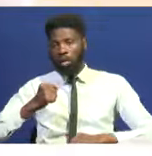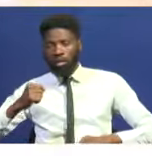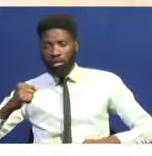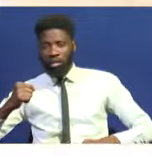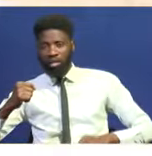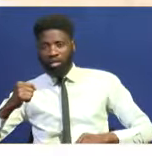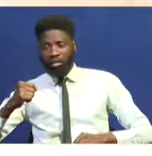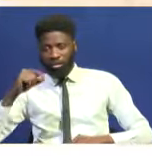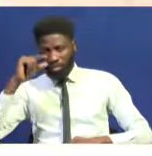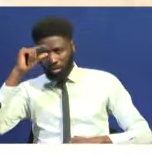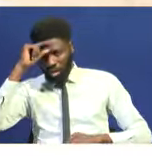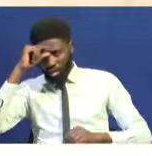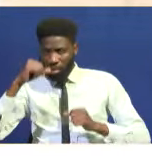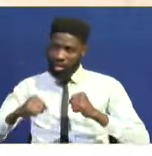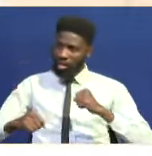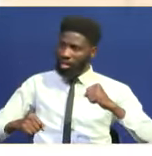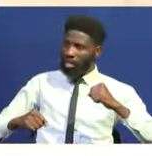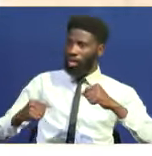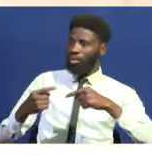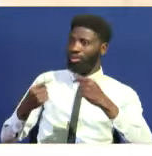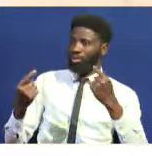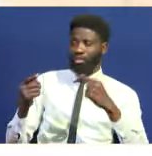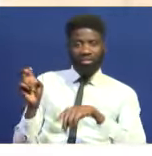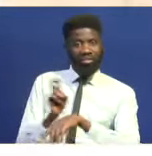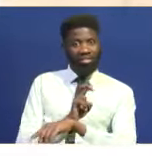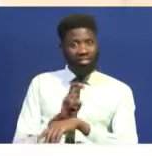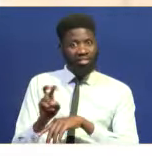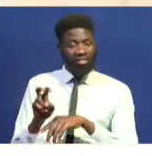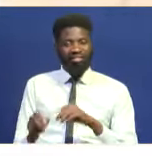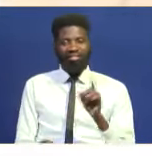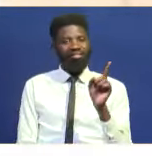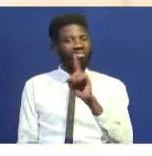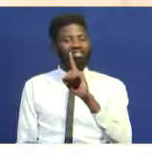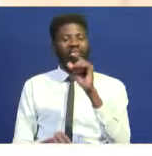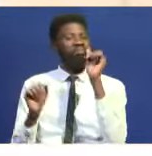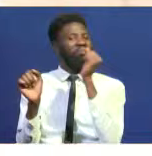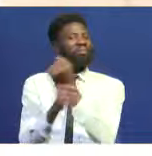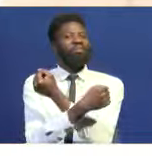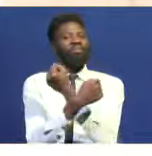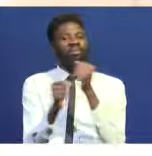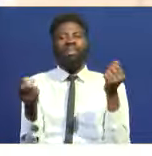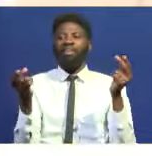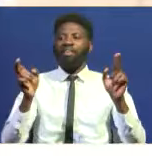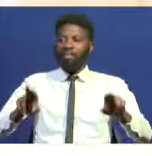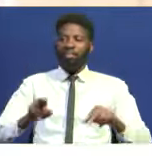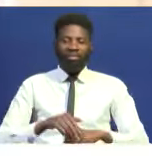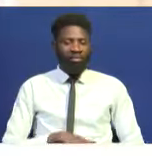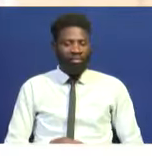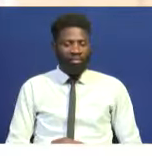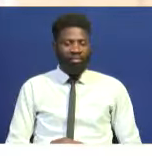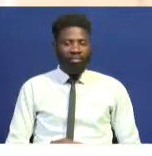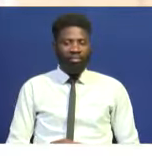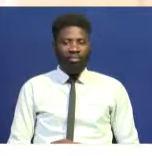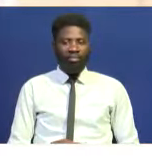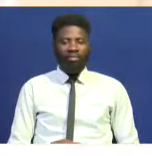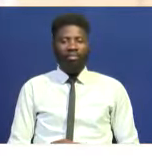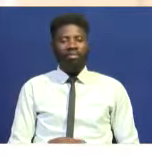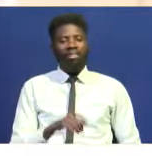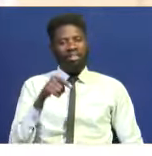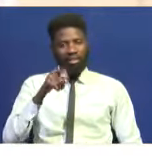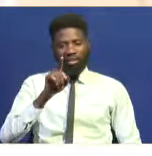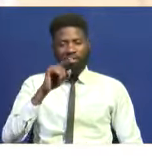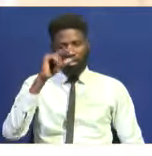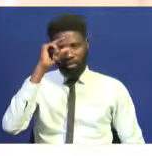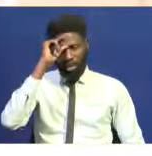Ingine iko kando ya serikali afiko upizadi hakuna kama kitu kama hiyo. But you that you are in an illegal